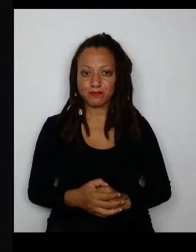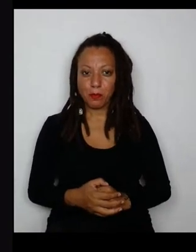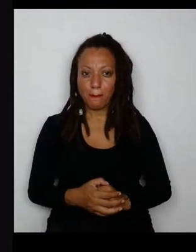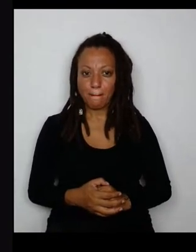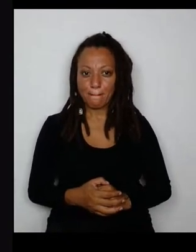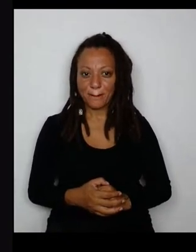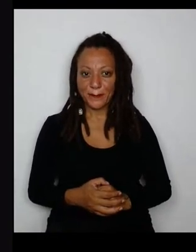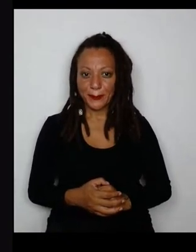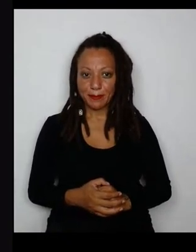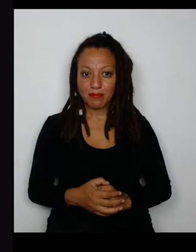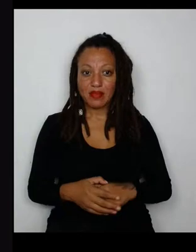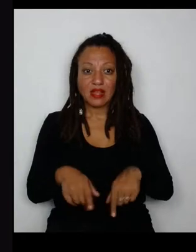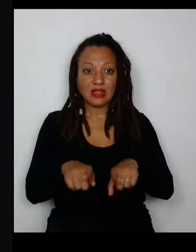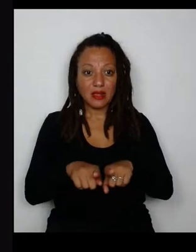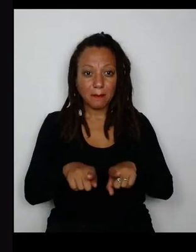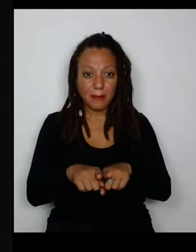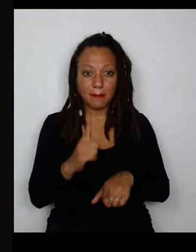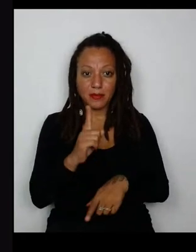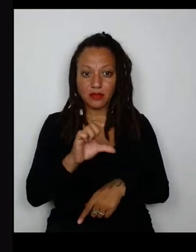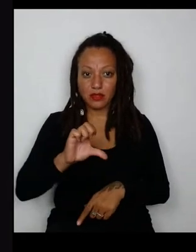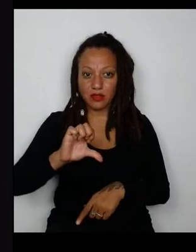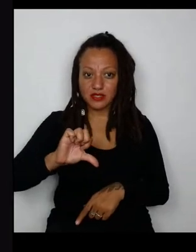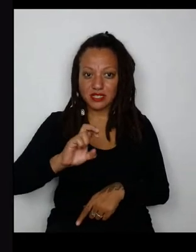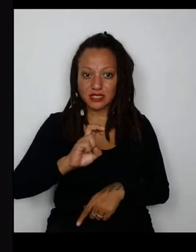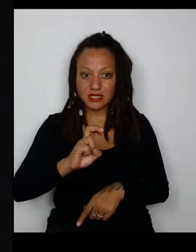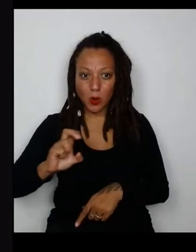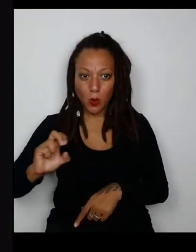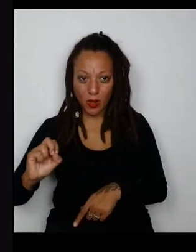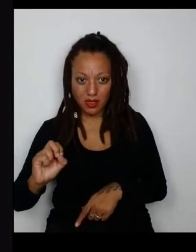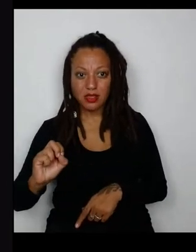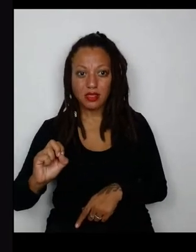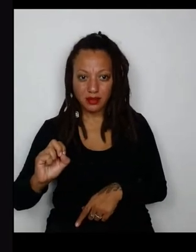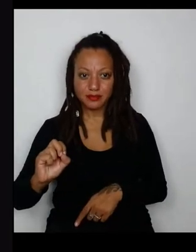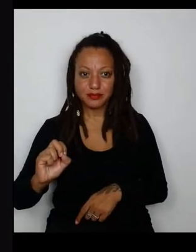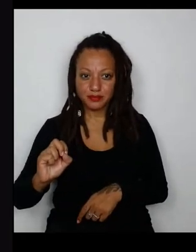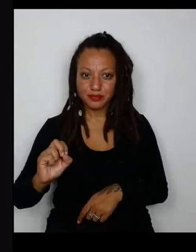in that context in the 50s